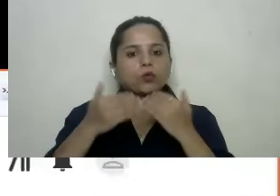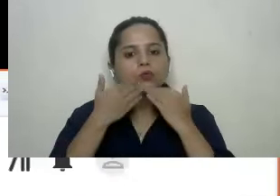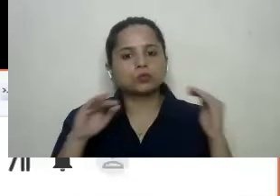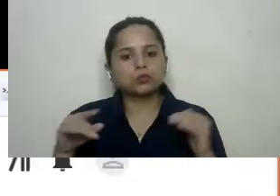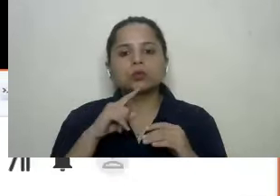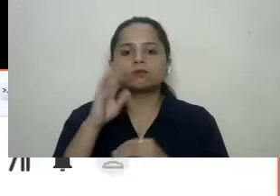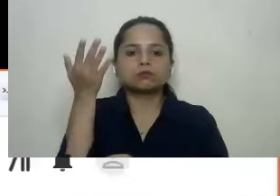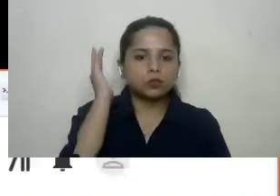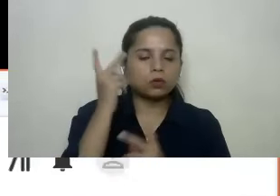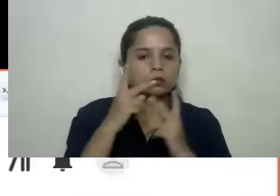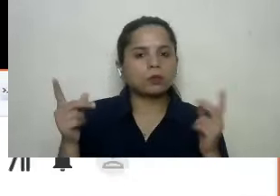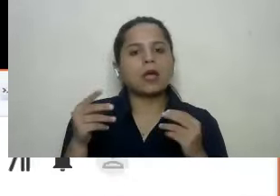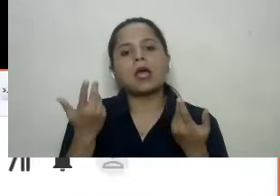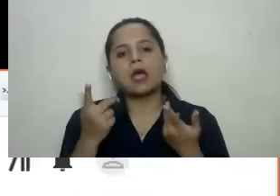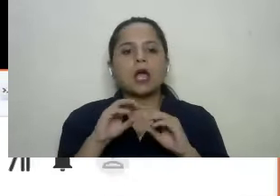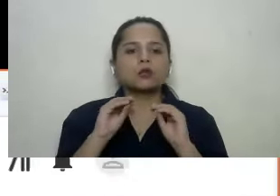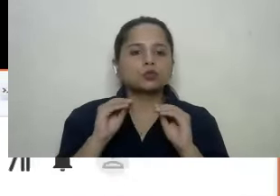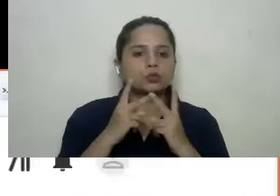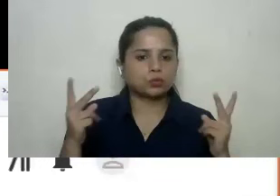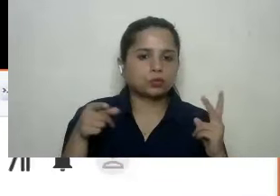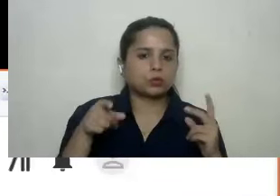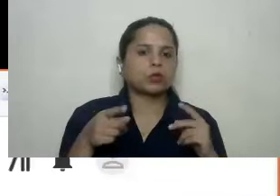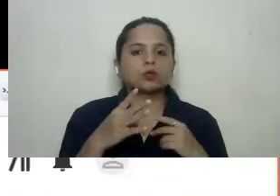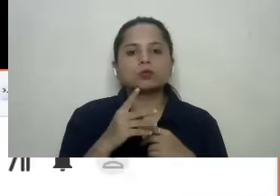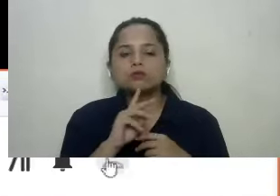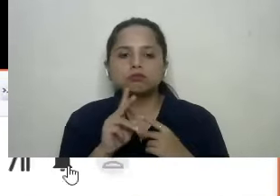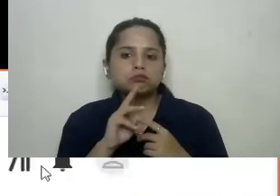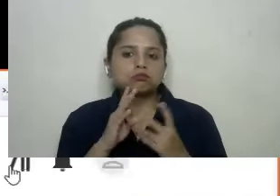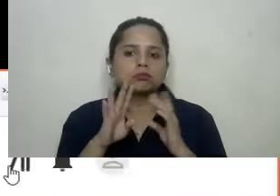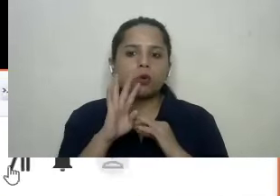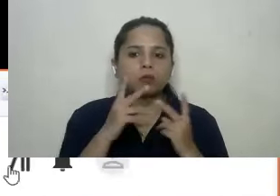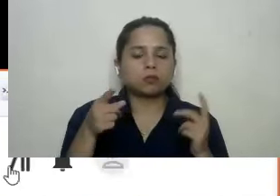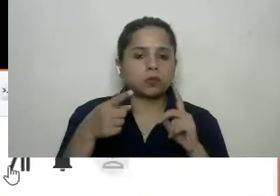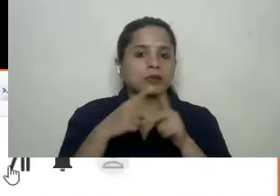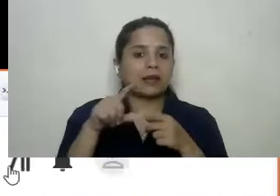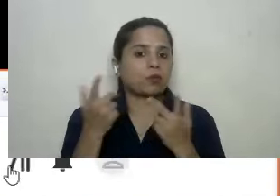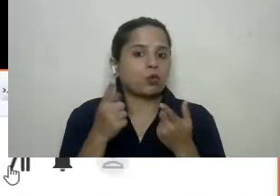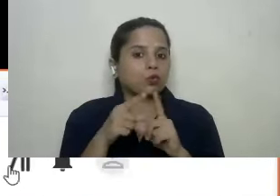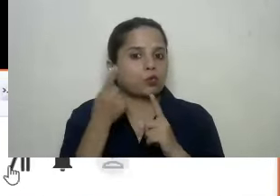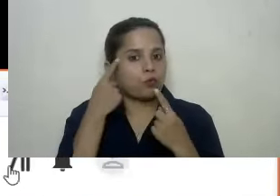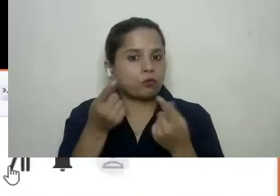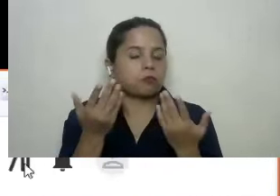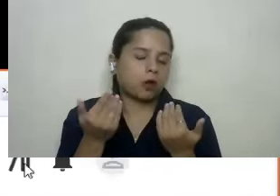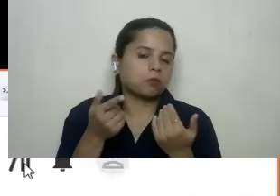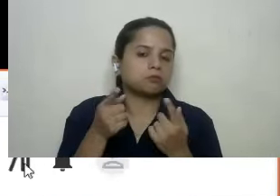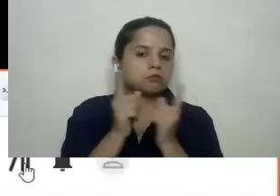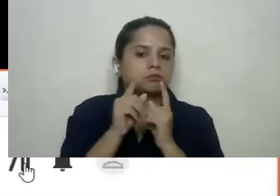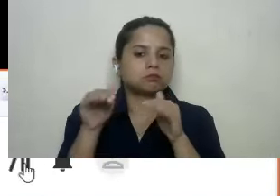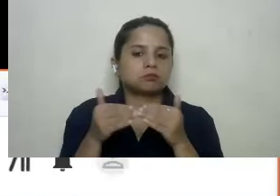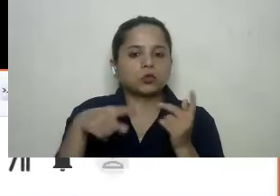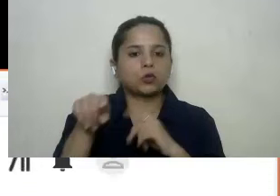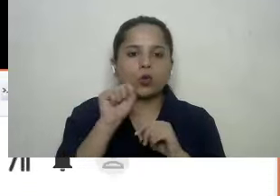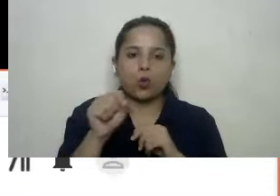educator talks. So that's a very brief intro of what TED-Ed can do for you. And you can have your own